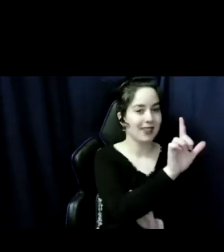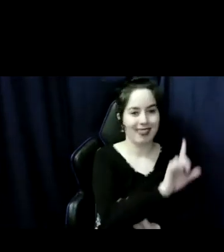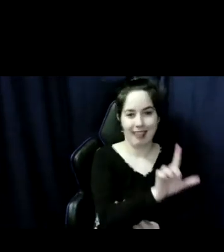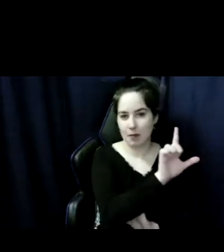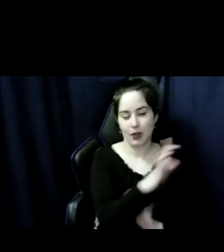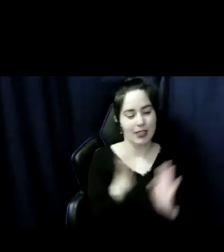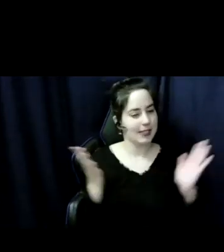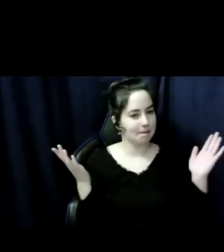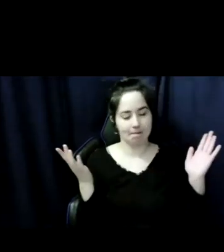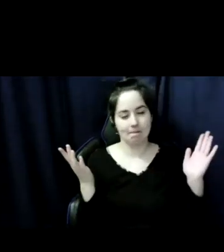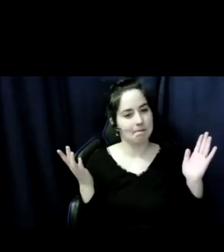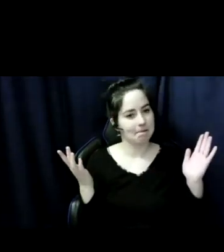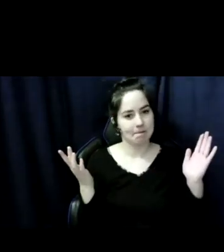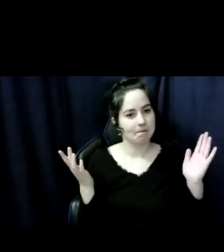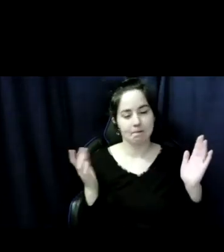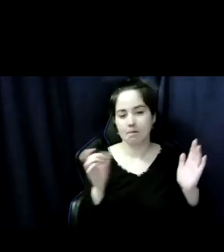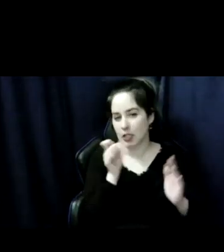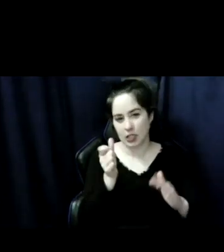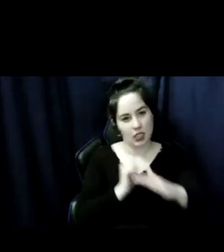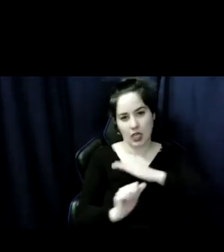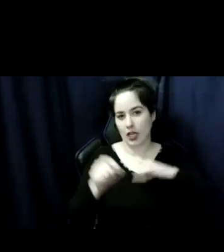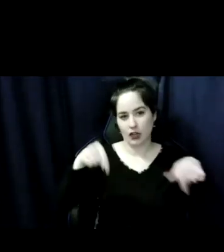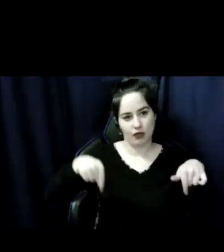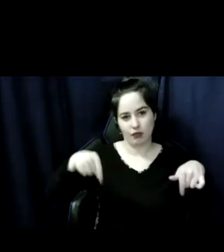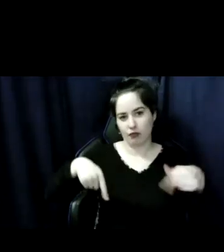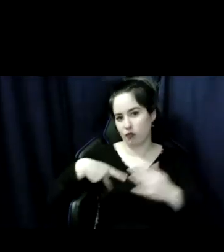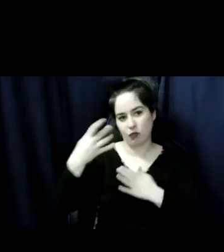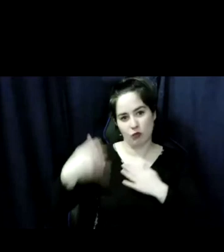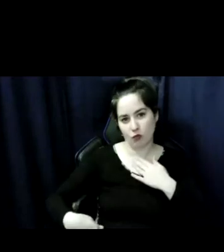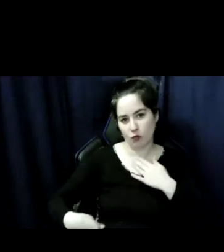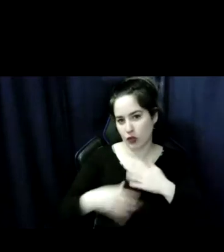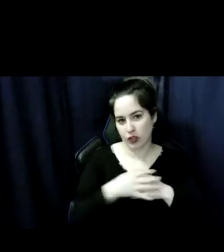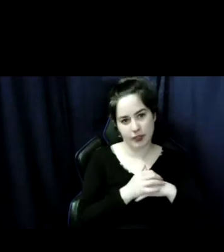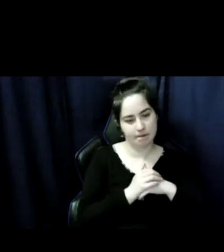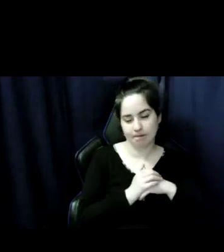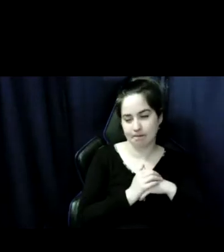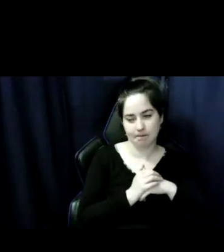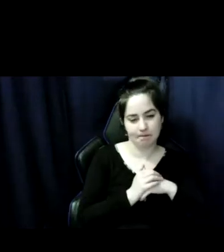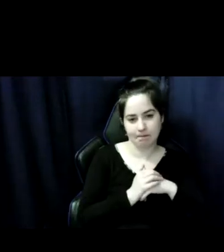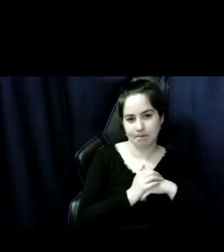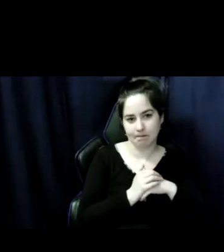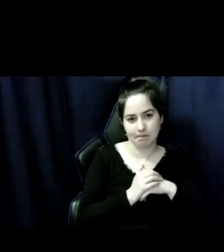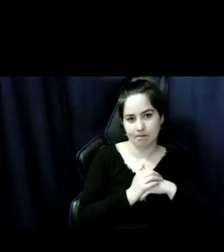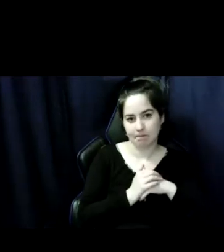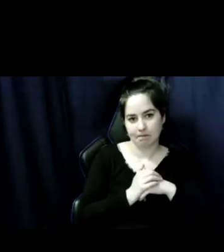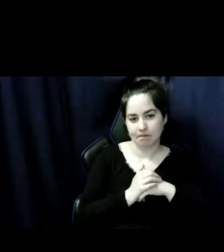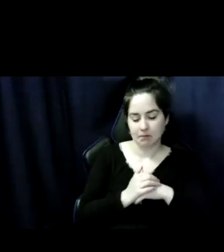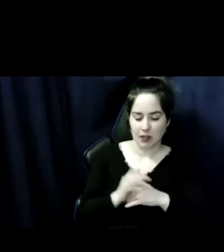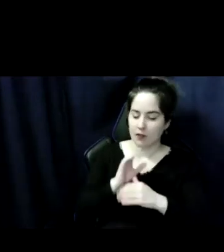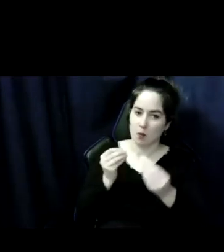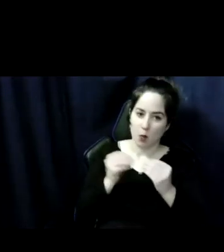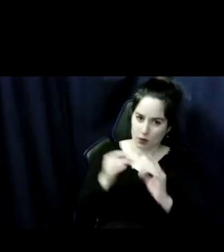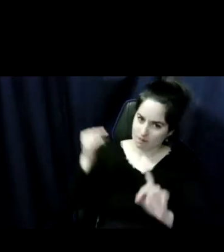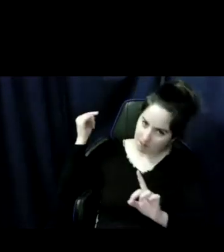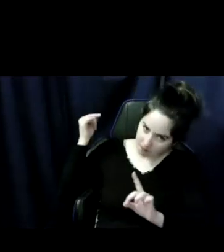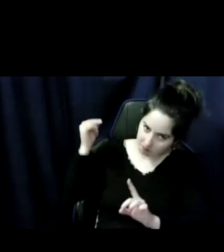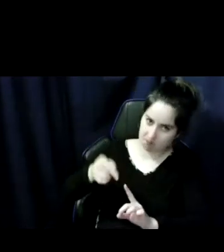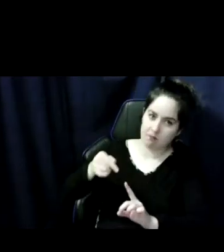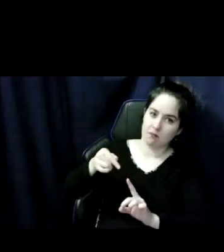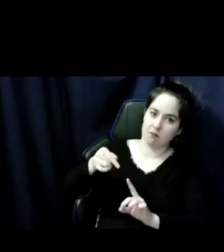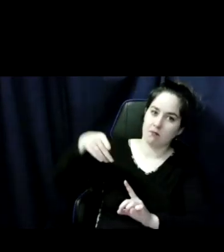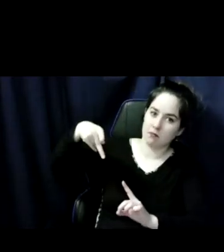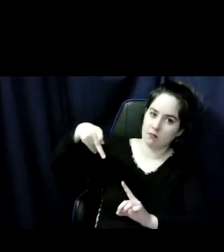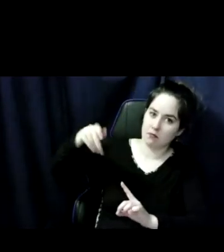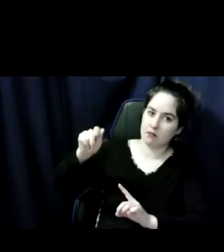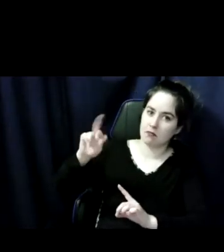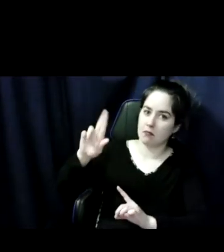know, that would not be an included in the funding for this project. This is really for things that are happening in parks.